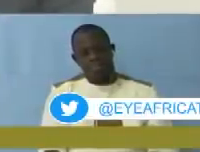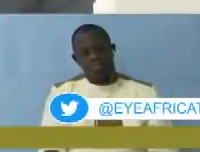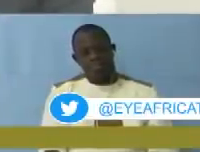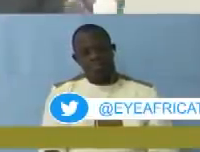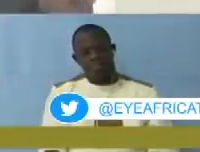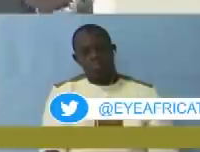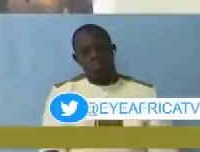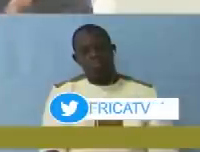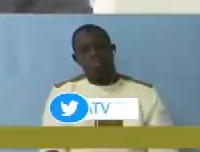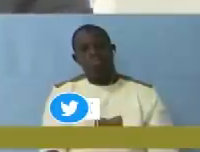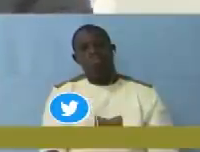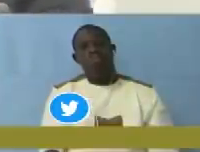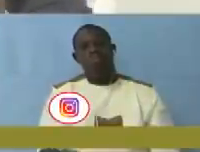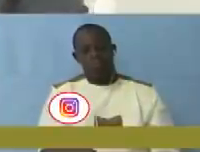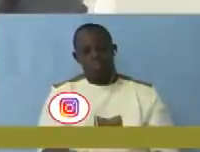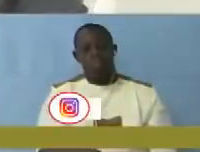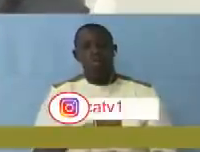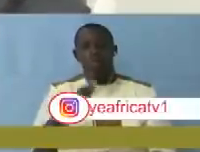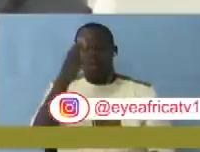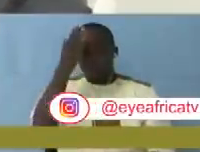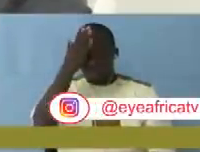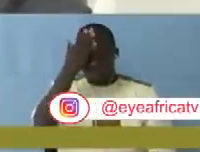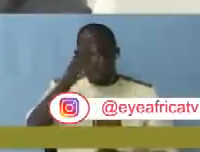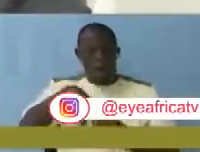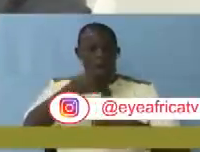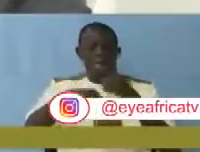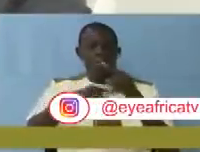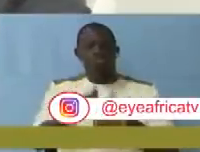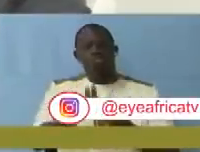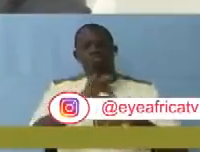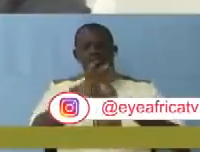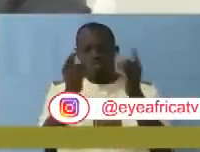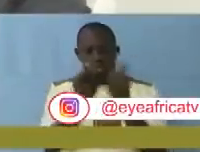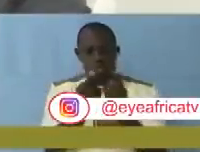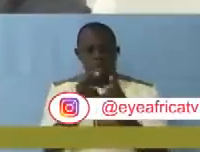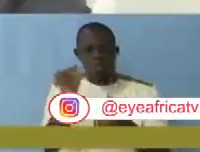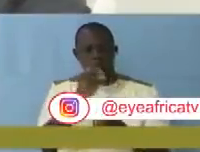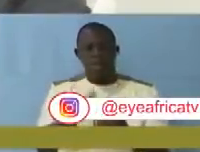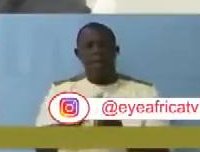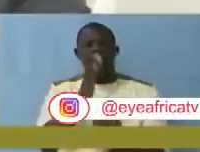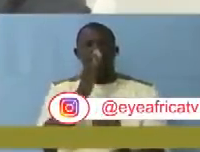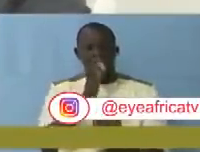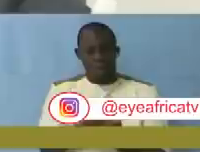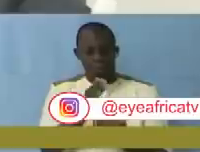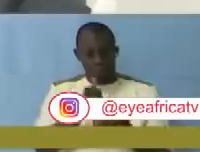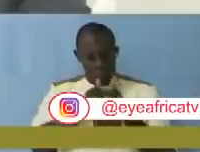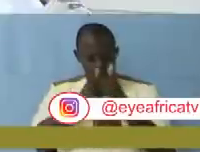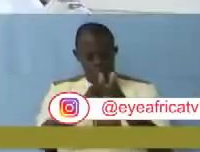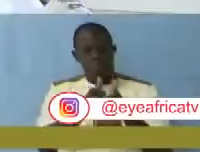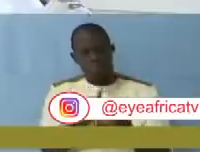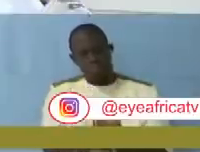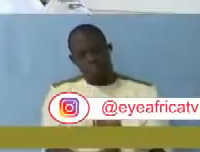Knowledge is based on empirical facts. I